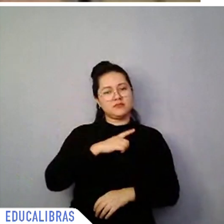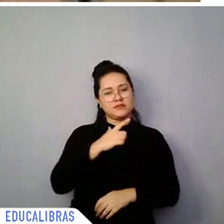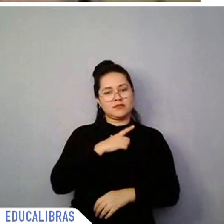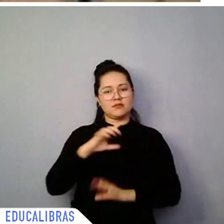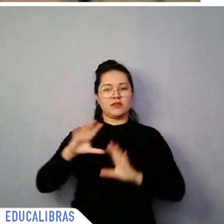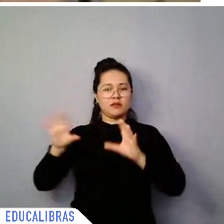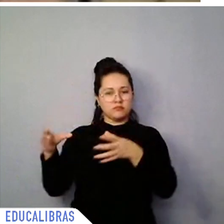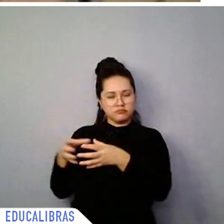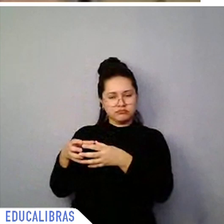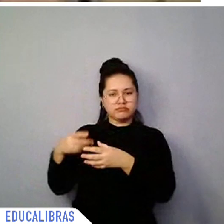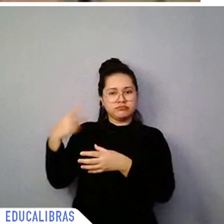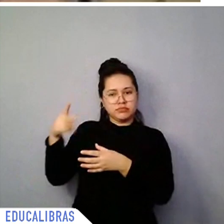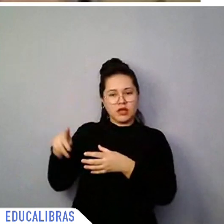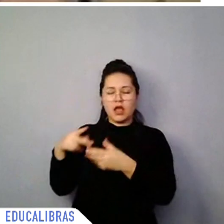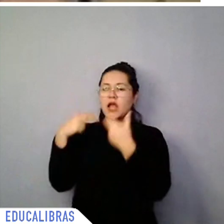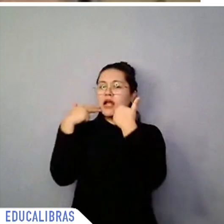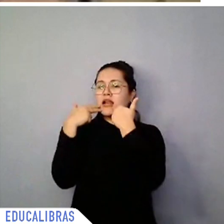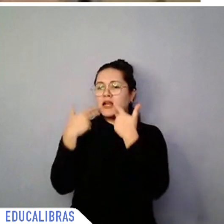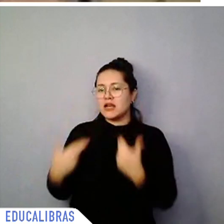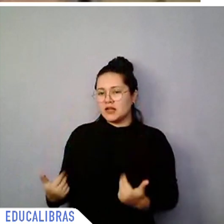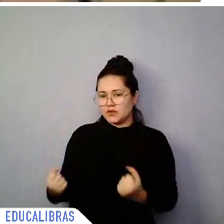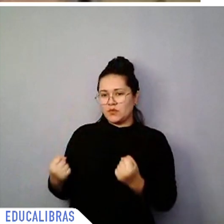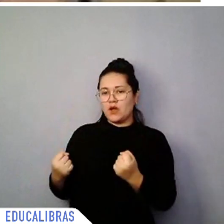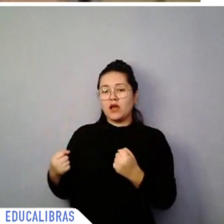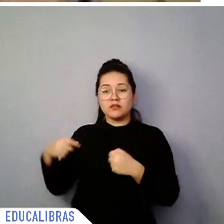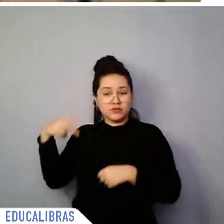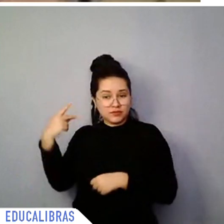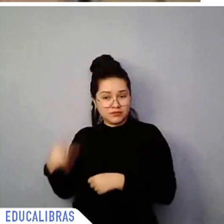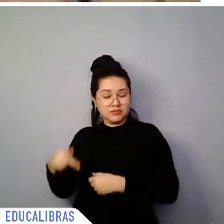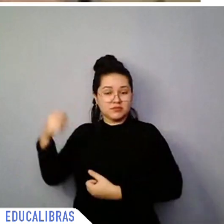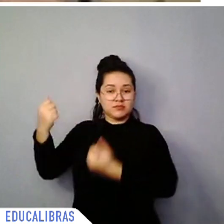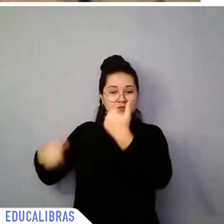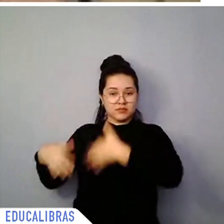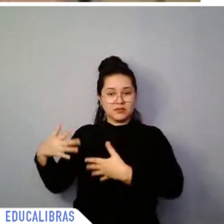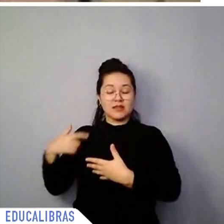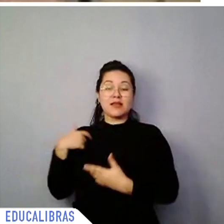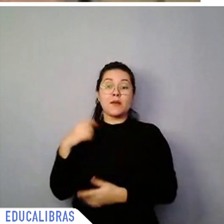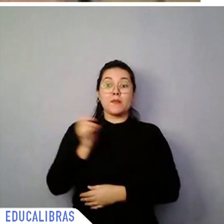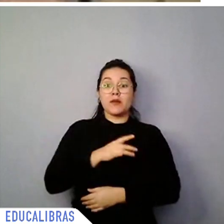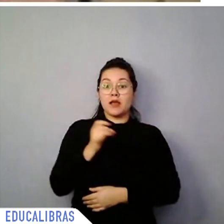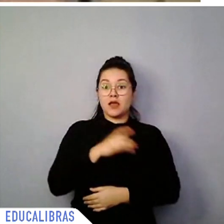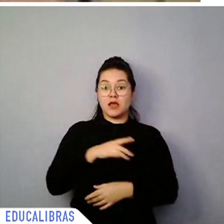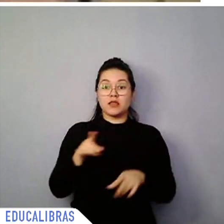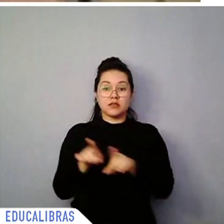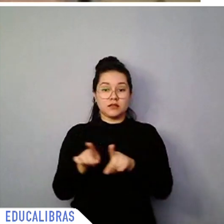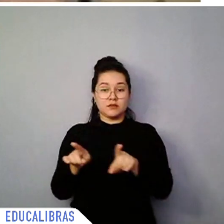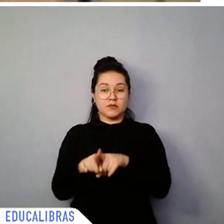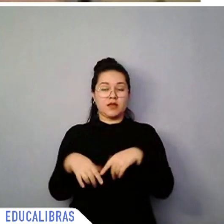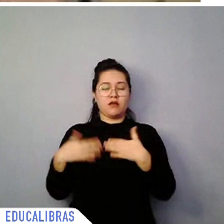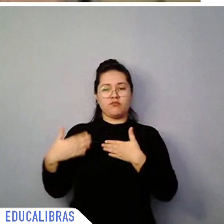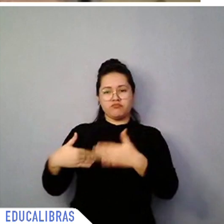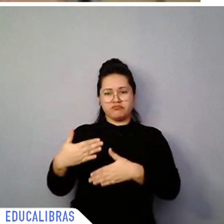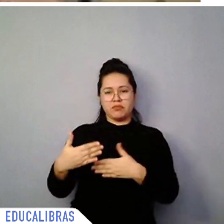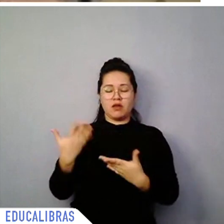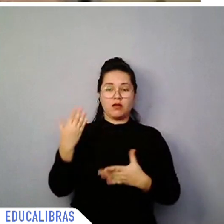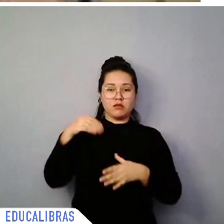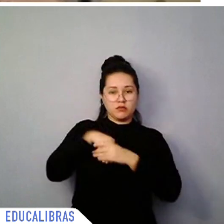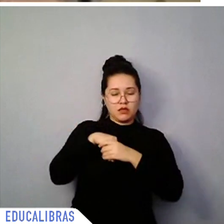they talk. Our movement has 3 different agencies to adapt